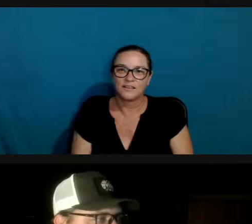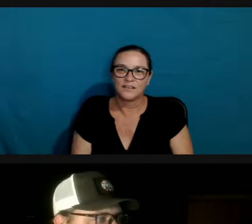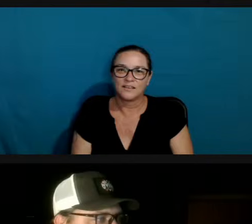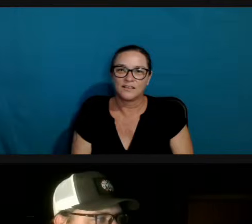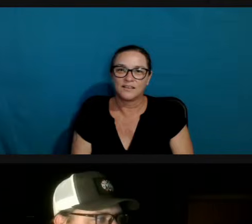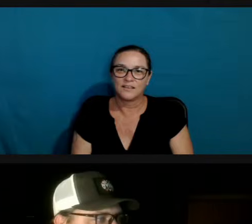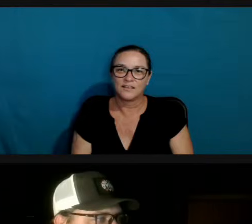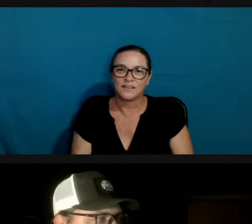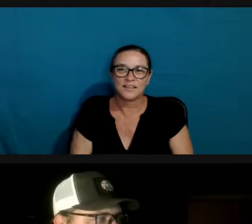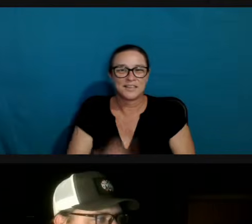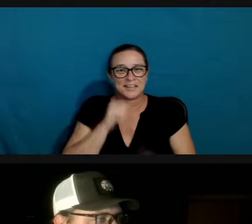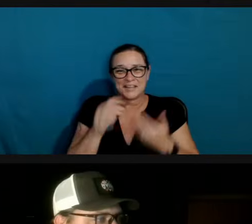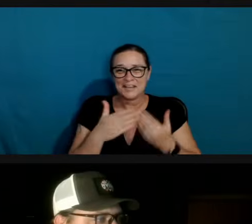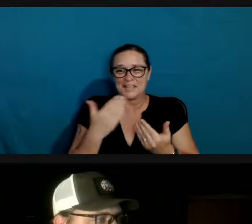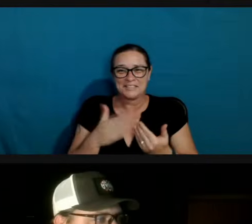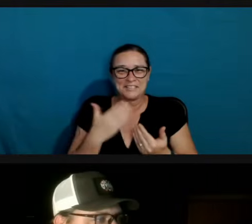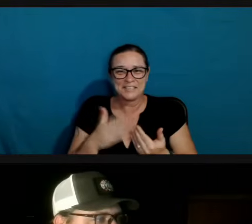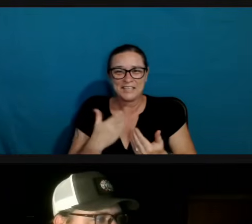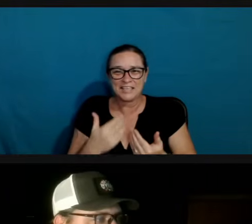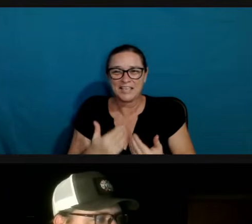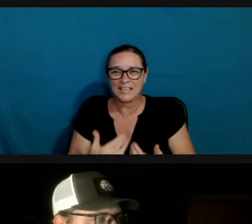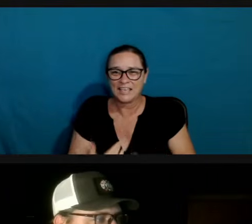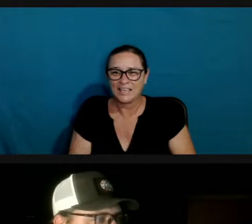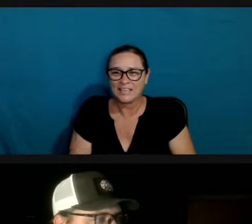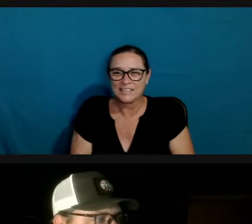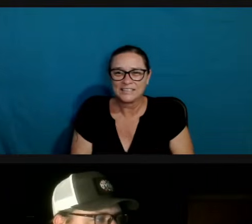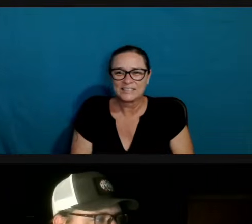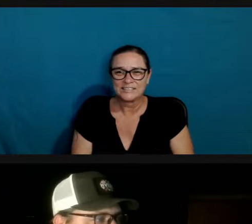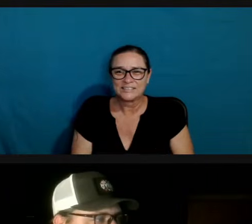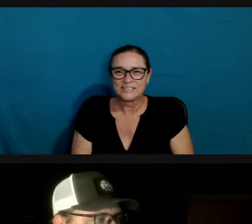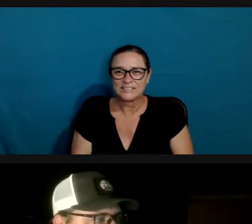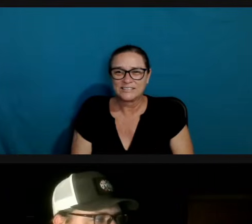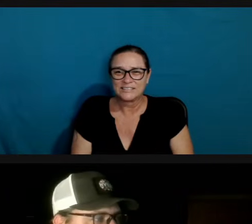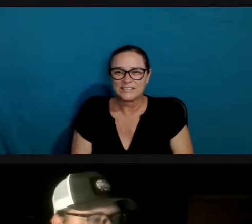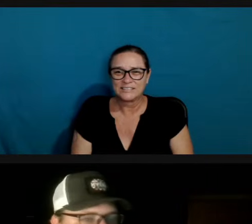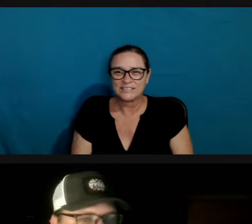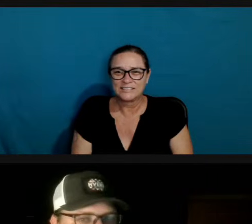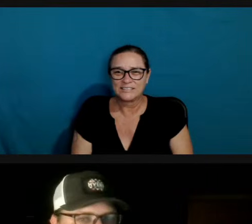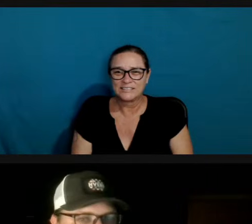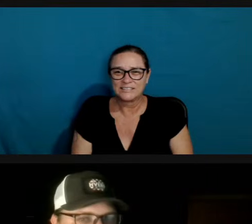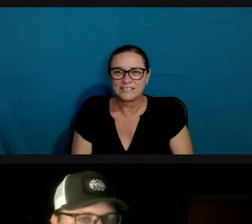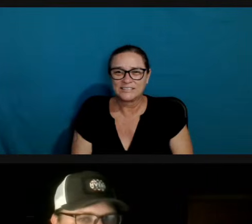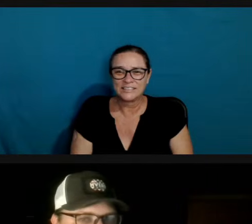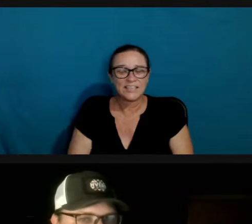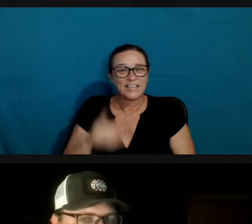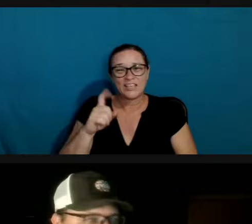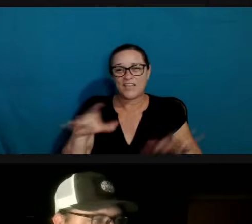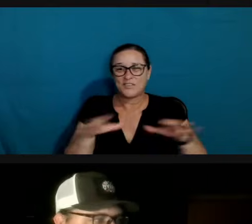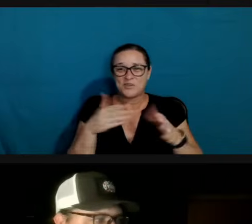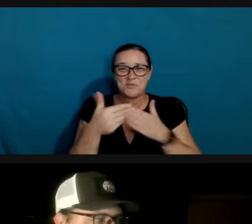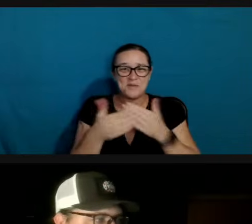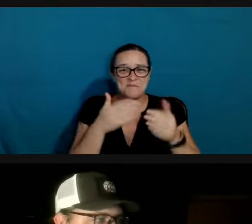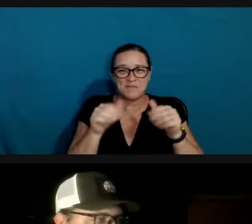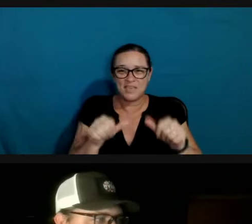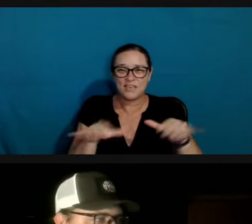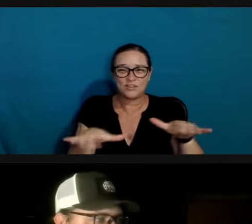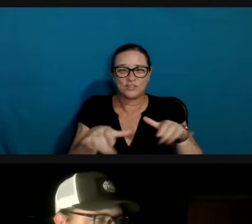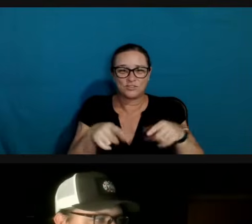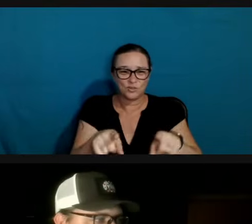It's not easy at all. Right, but you just got to do what you got to do in these storms, and you get cattle to a spot